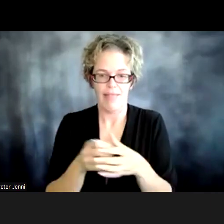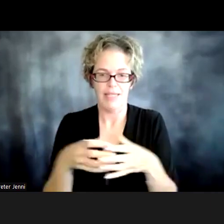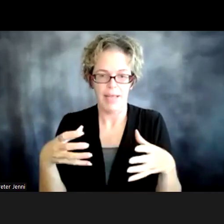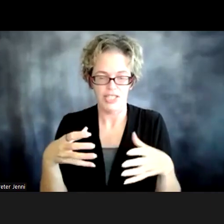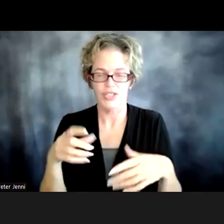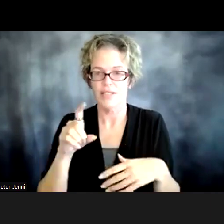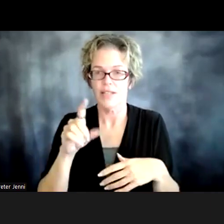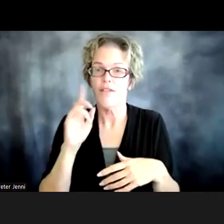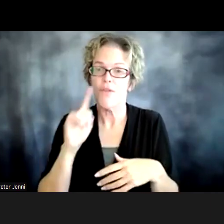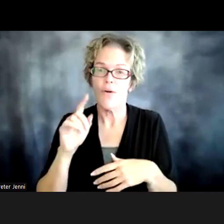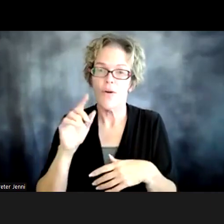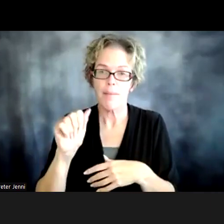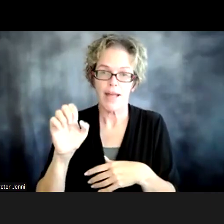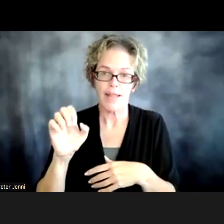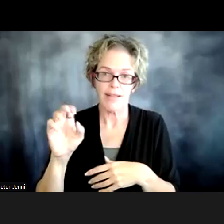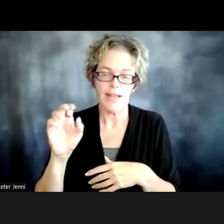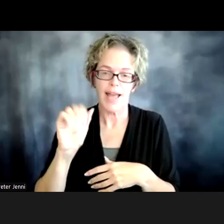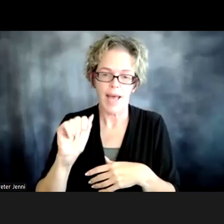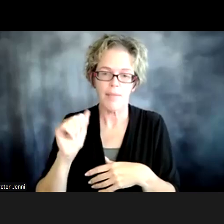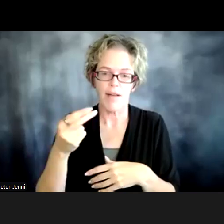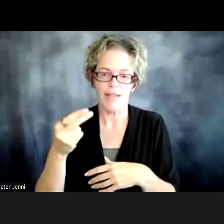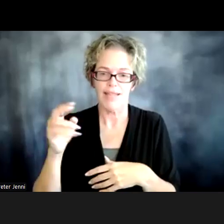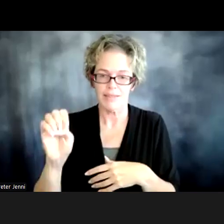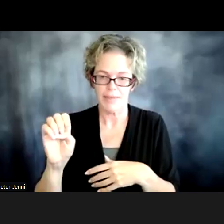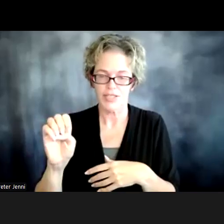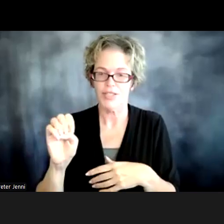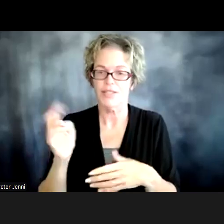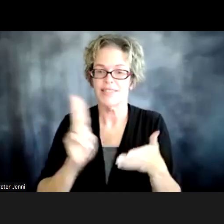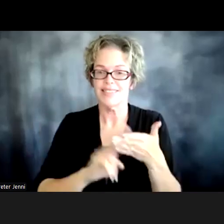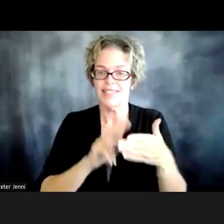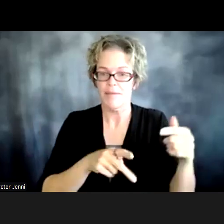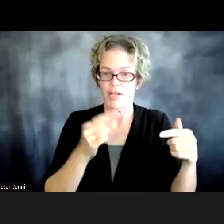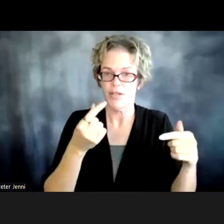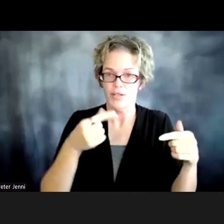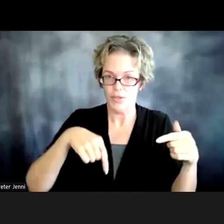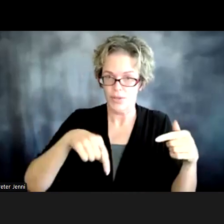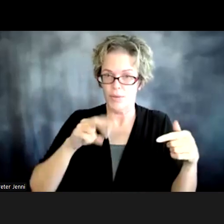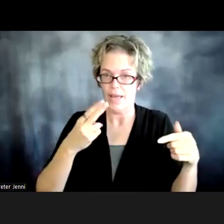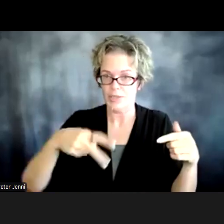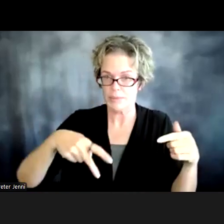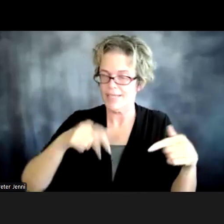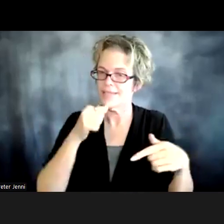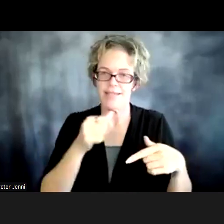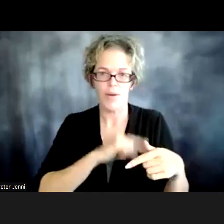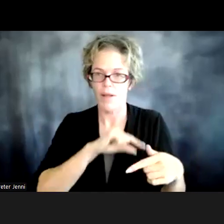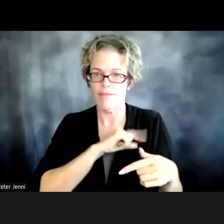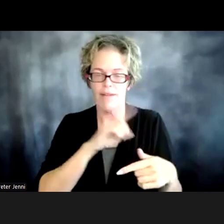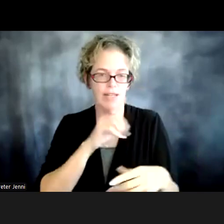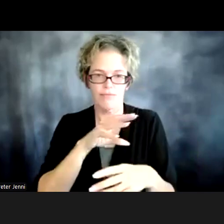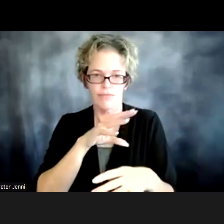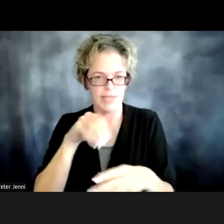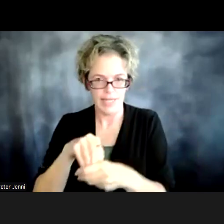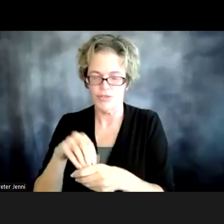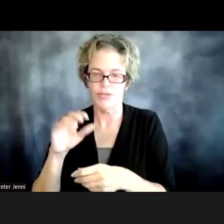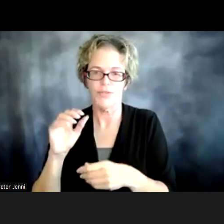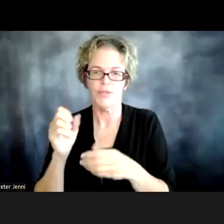So as far as the Apple Health expansion, being enrolled into a QHP isn't a qualifier to get into Apple expansion. It was part